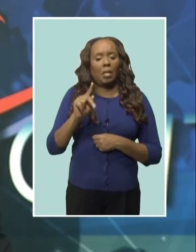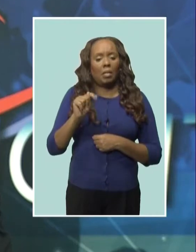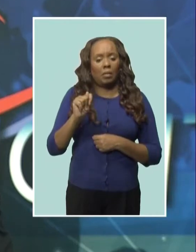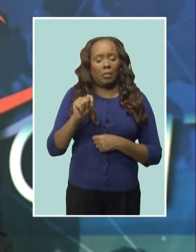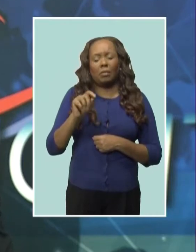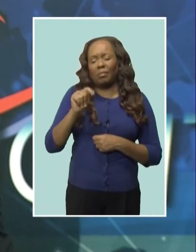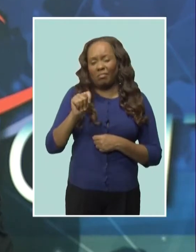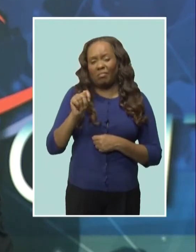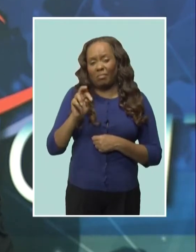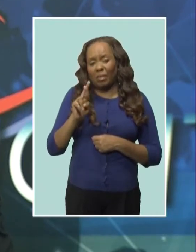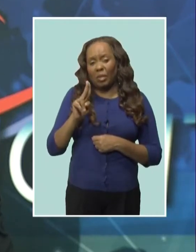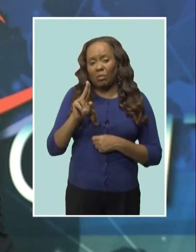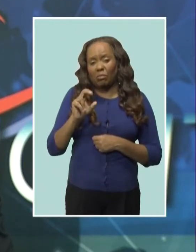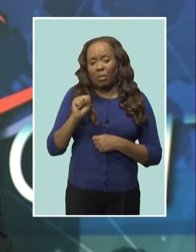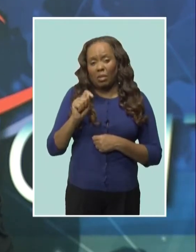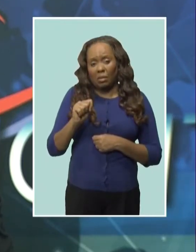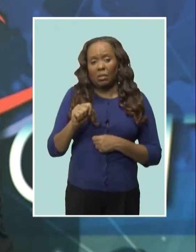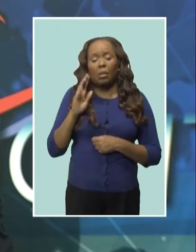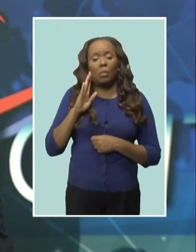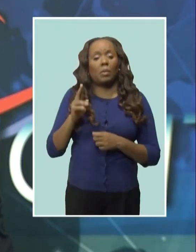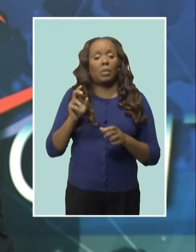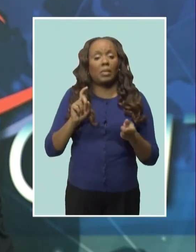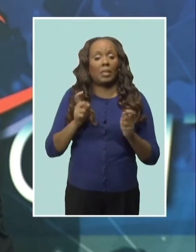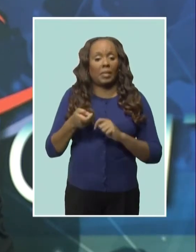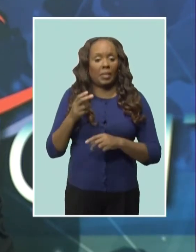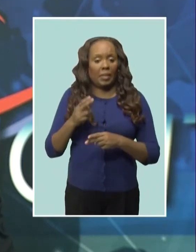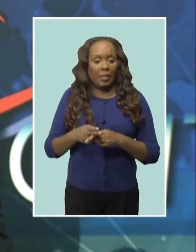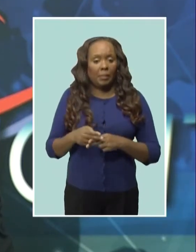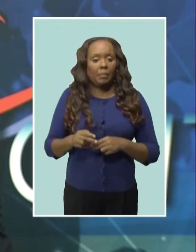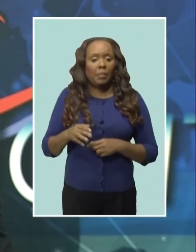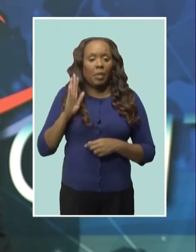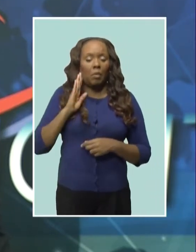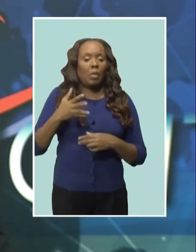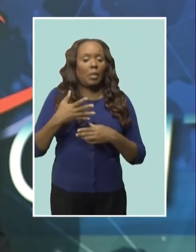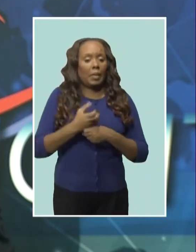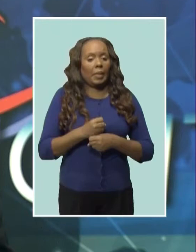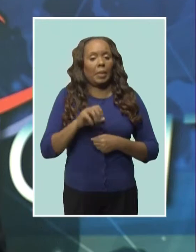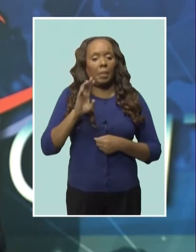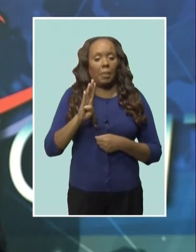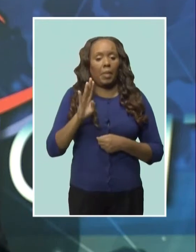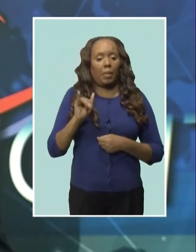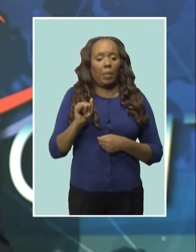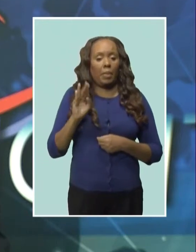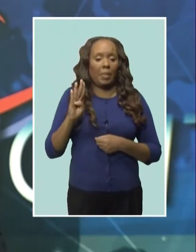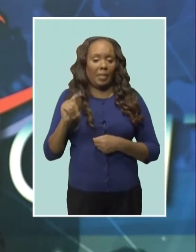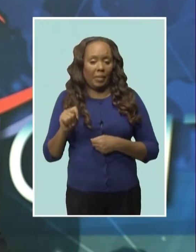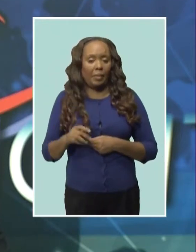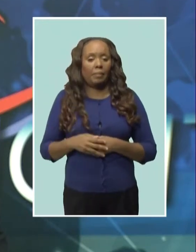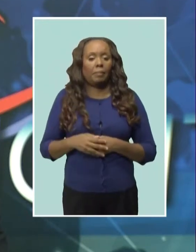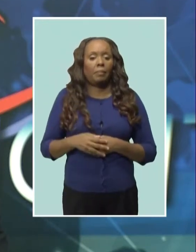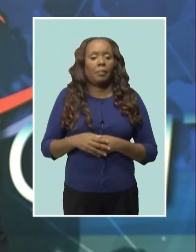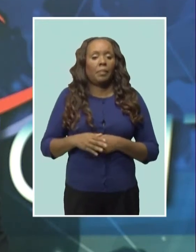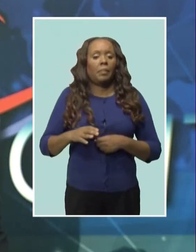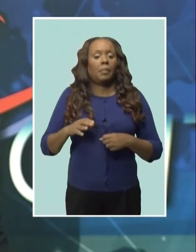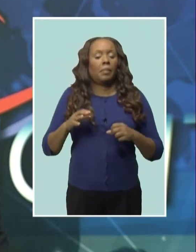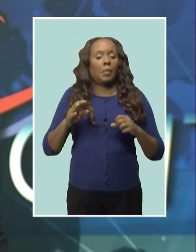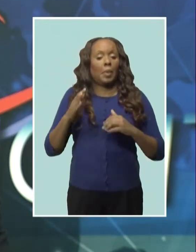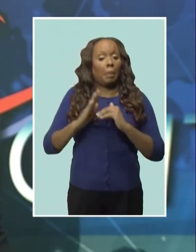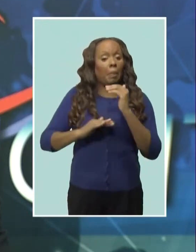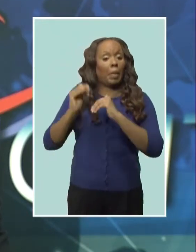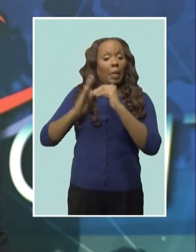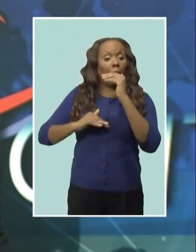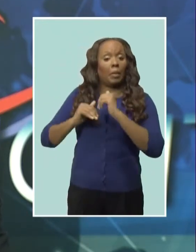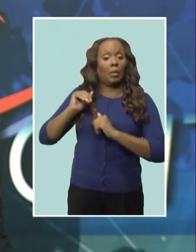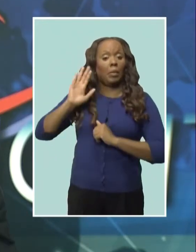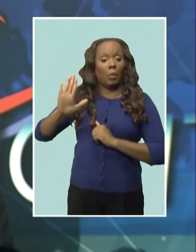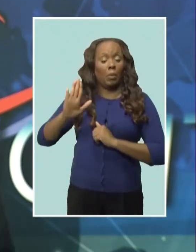change. The company will now be referred to as the acronym BYBT, which stands for Build Your